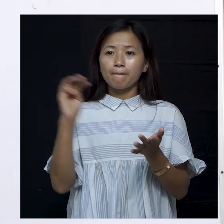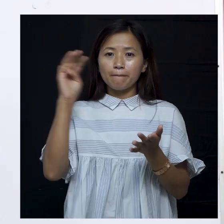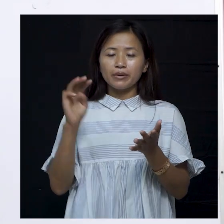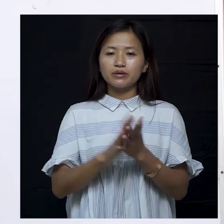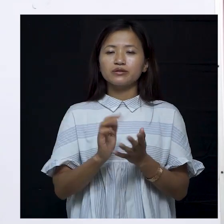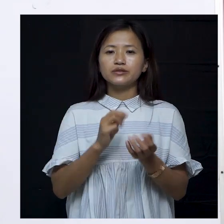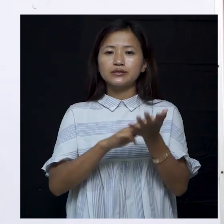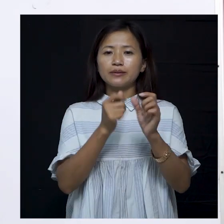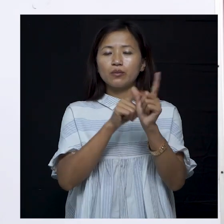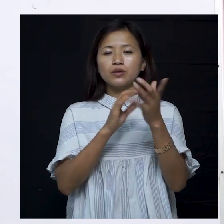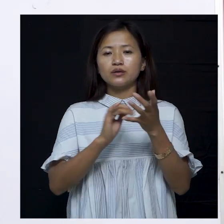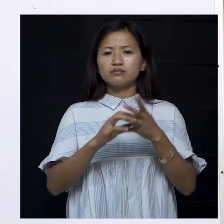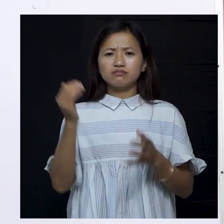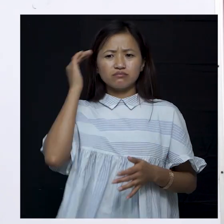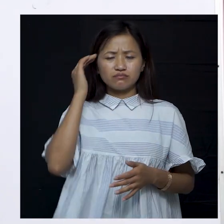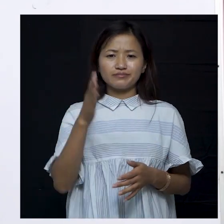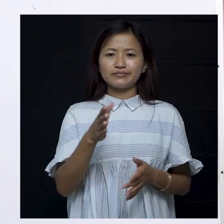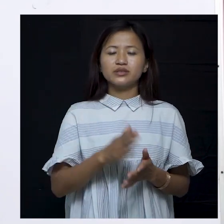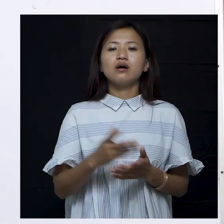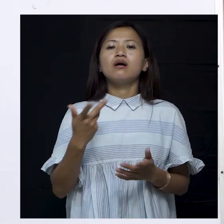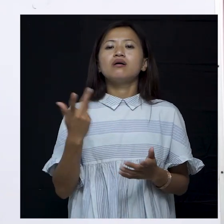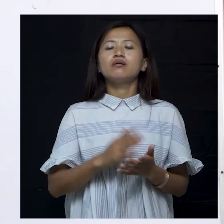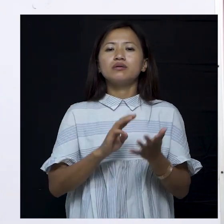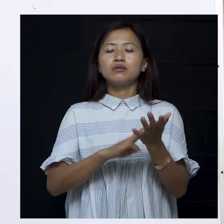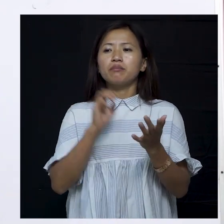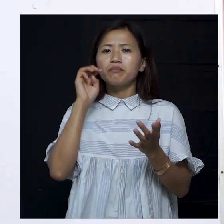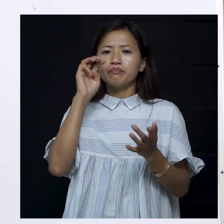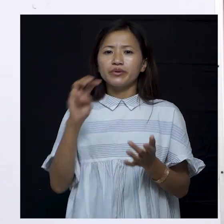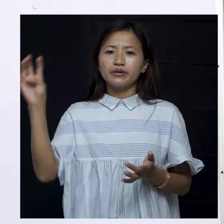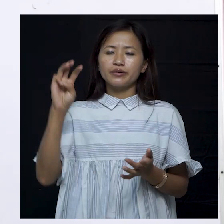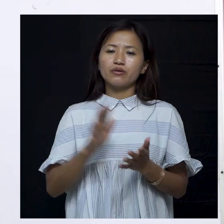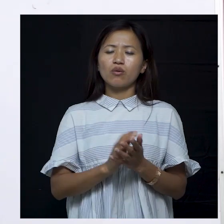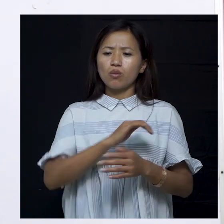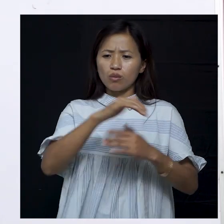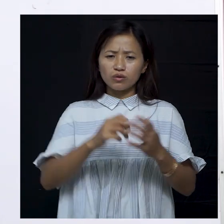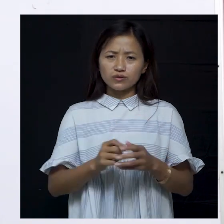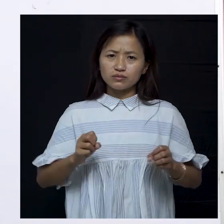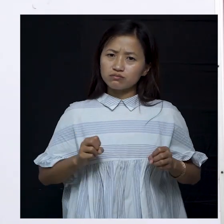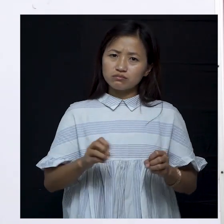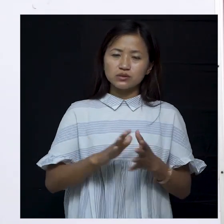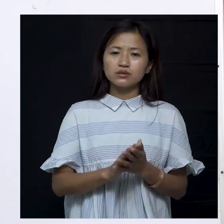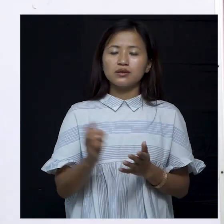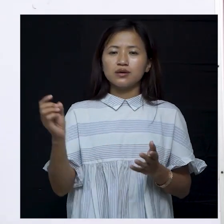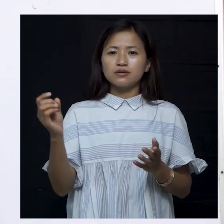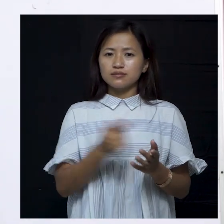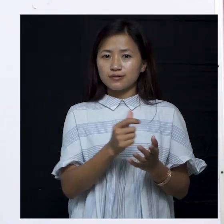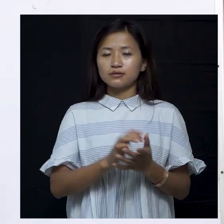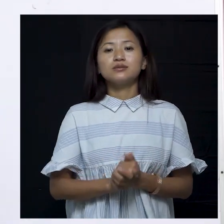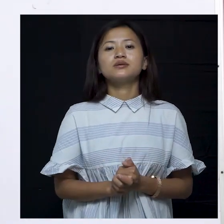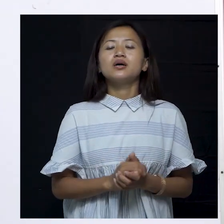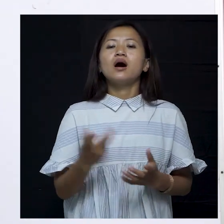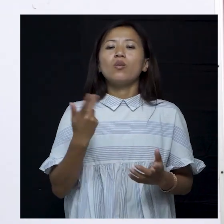is a mystery, right? Nobody knew how he became a millionaire all of a sudden. So in that case, I can ask